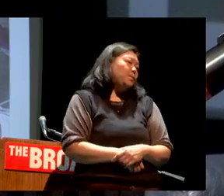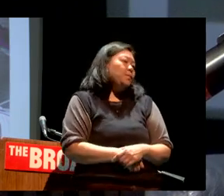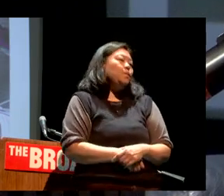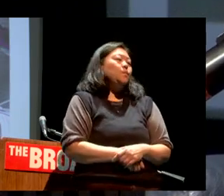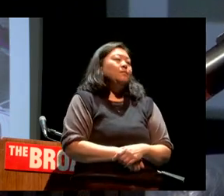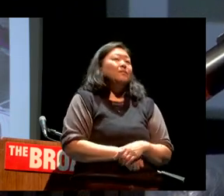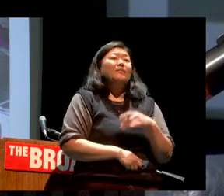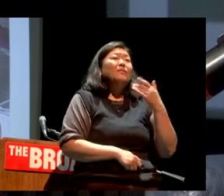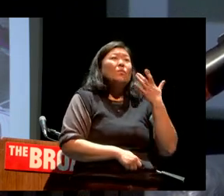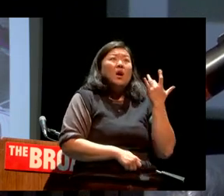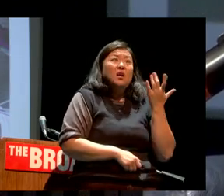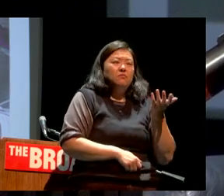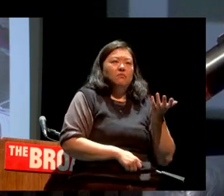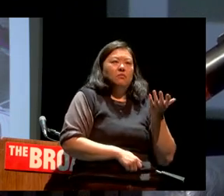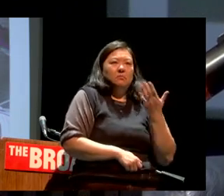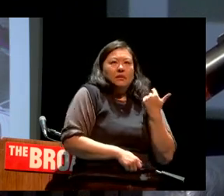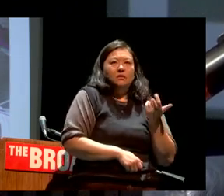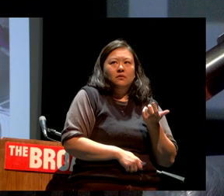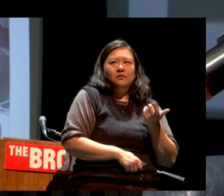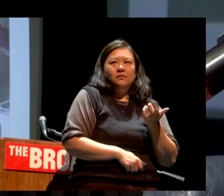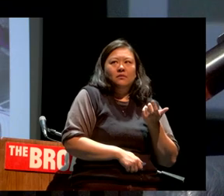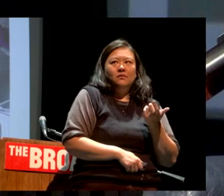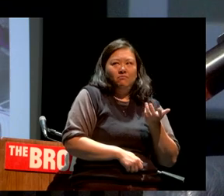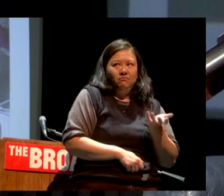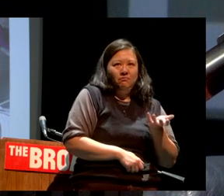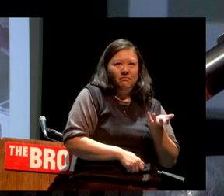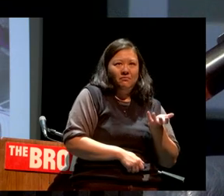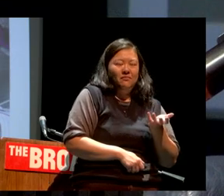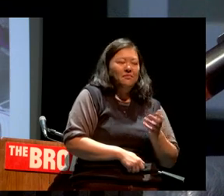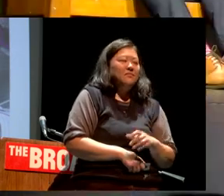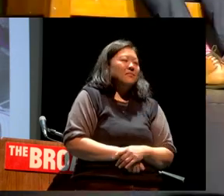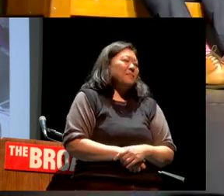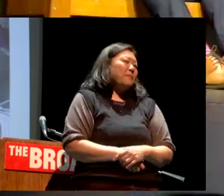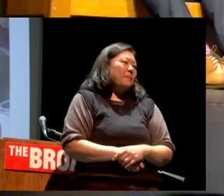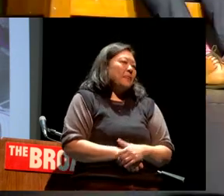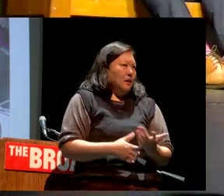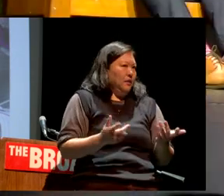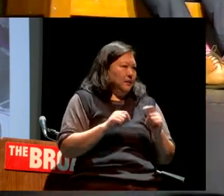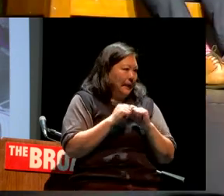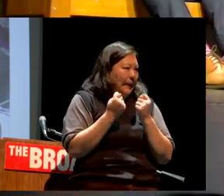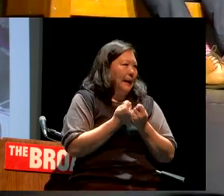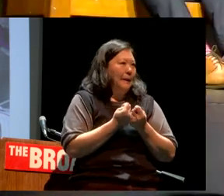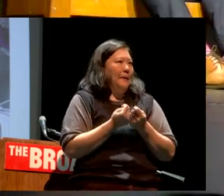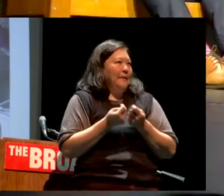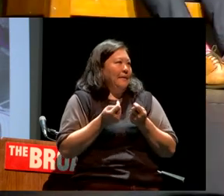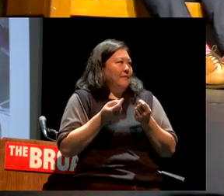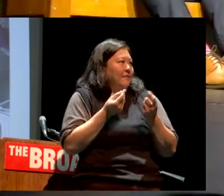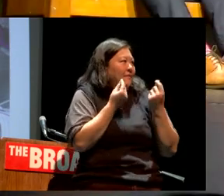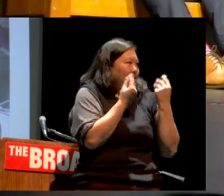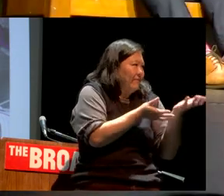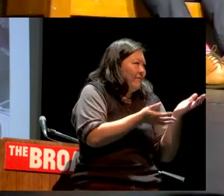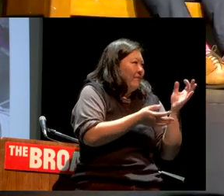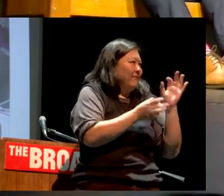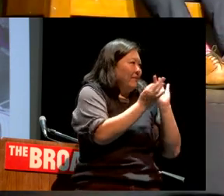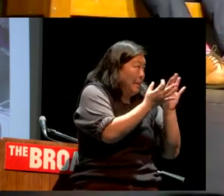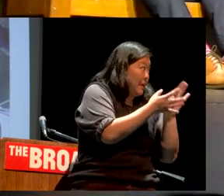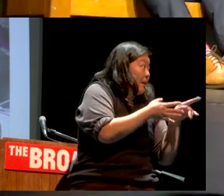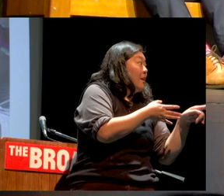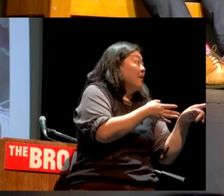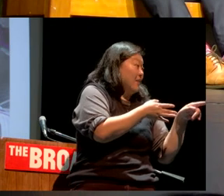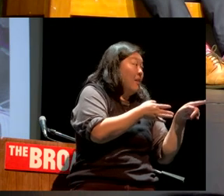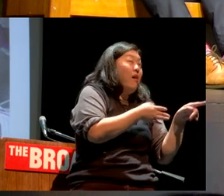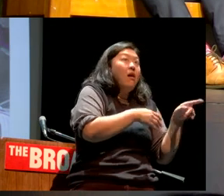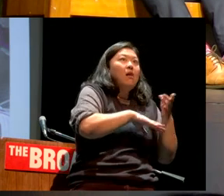and it's just back and forth. Yuko has been as well amazing at, you know, getting us the feedback in a smooth way. So I think we make really, really good